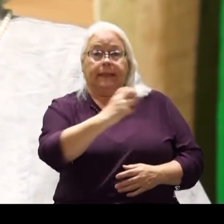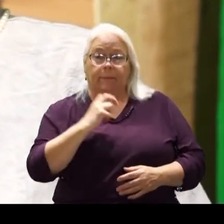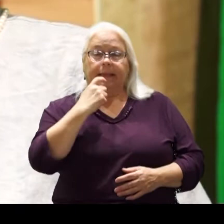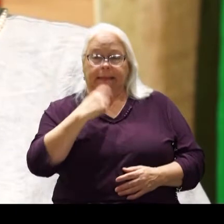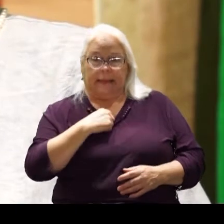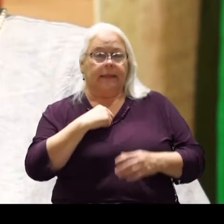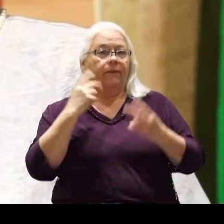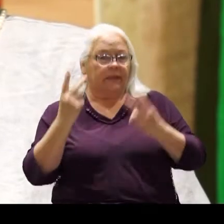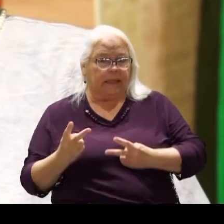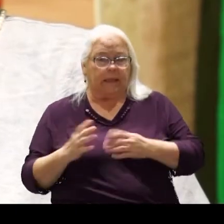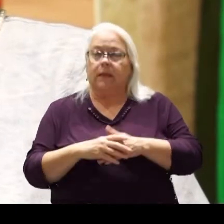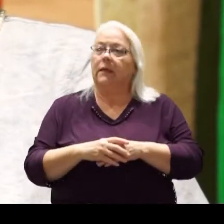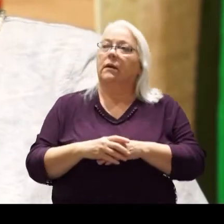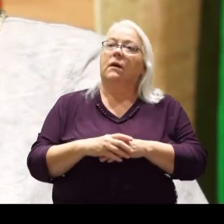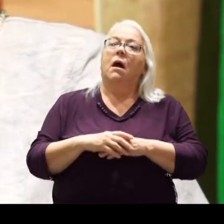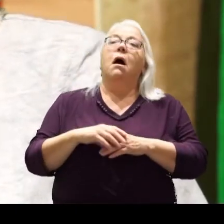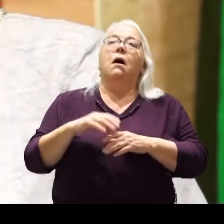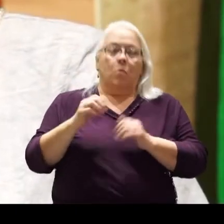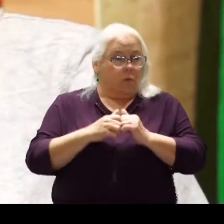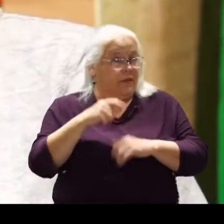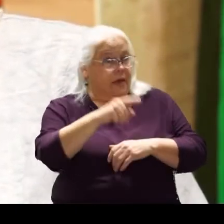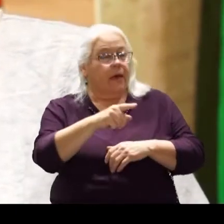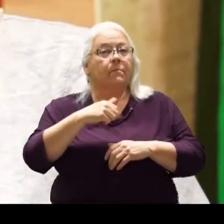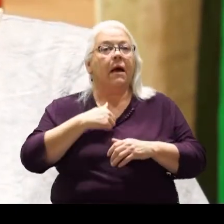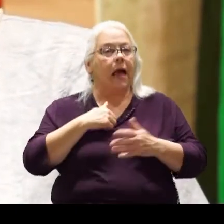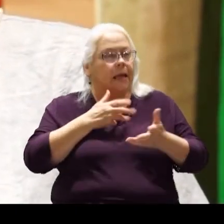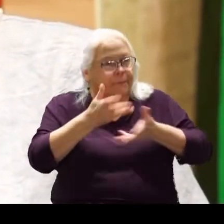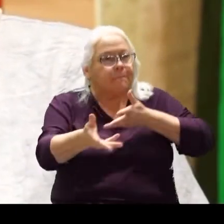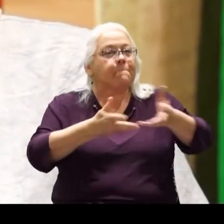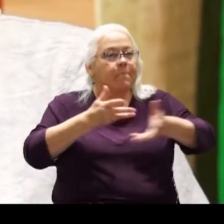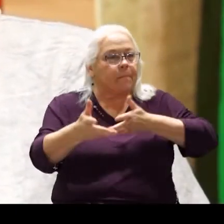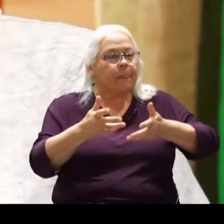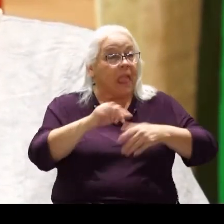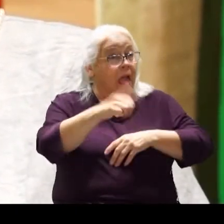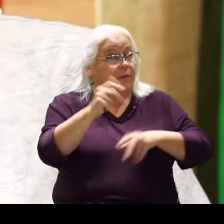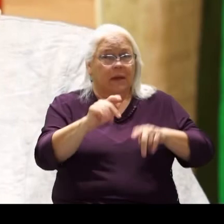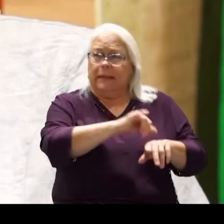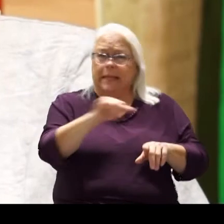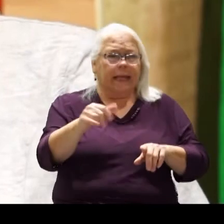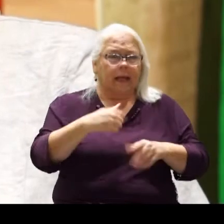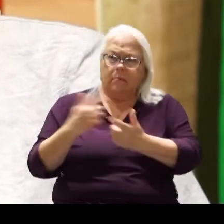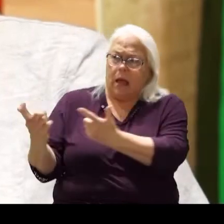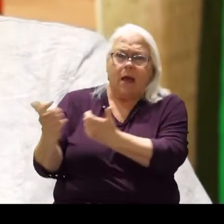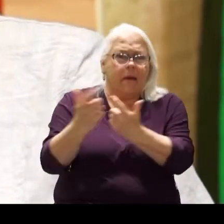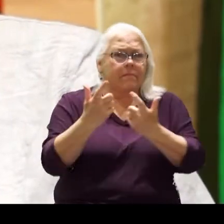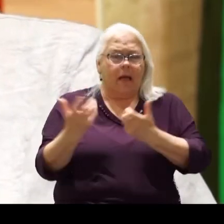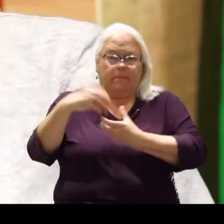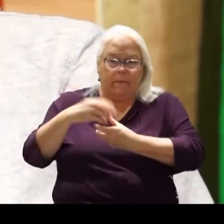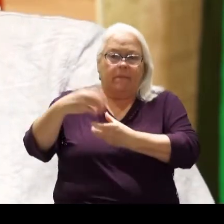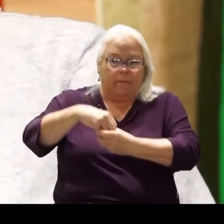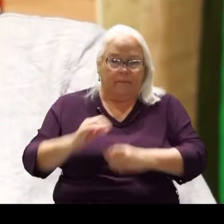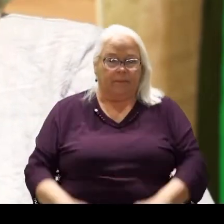to come to visit me in Kingston, and I created an opportunity to engage other people like him.